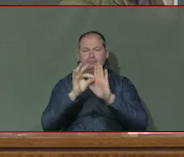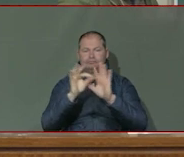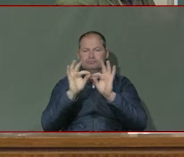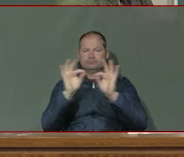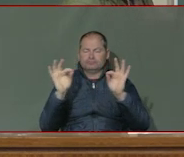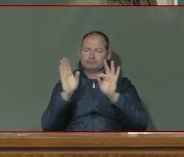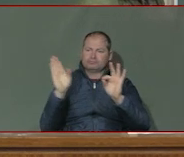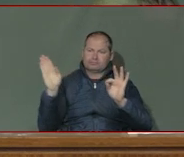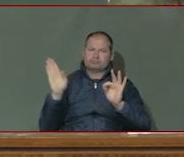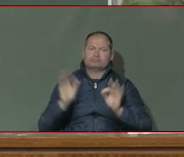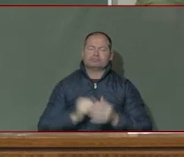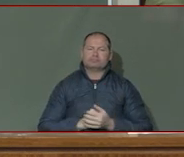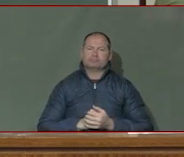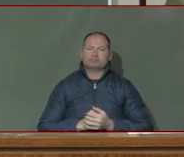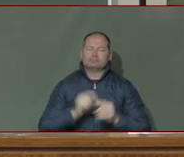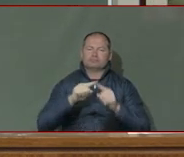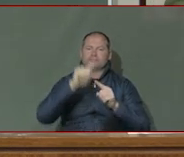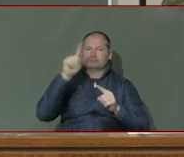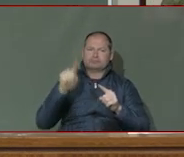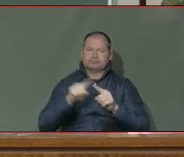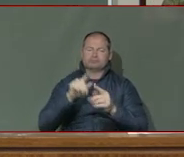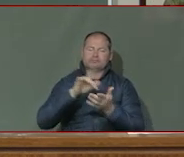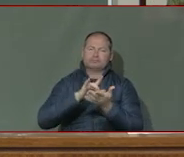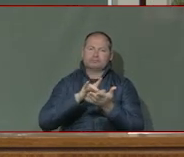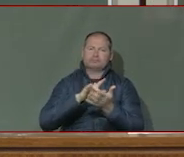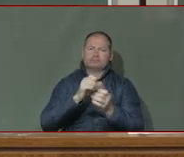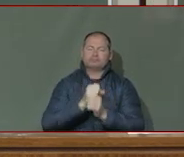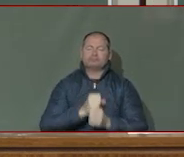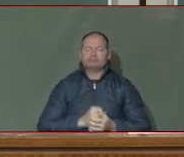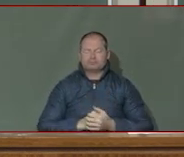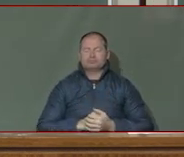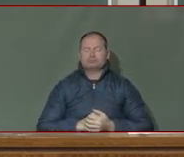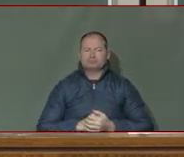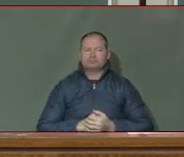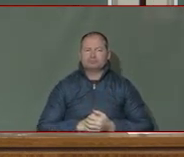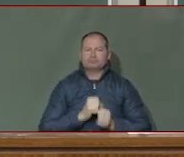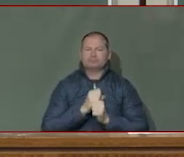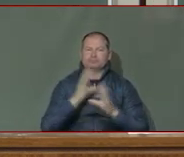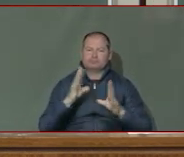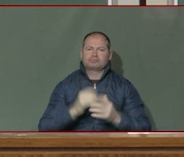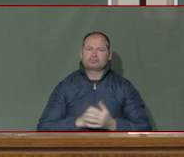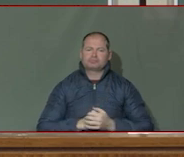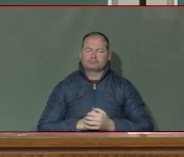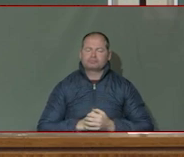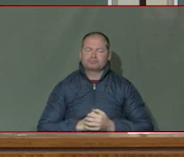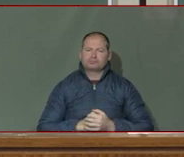origin. Now, the question here is,